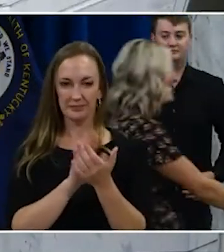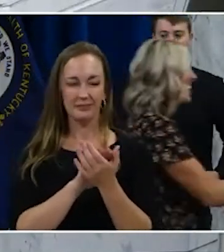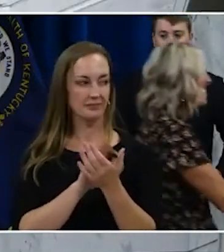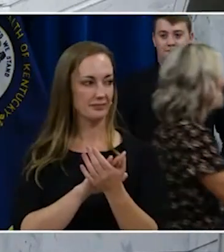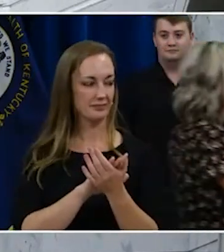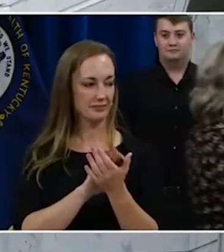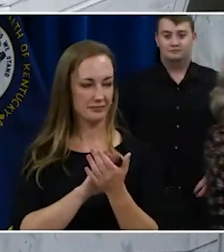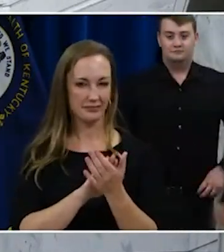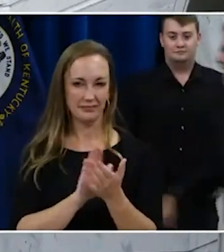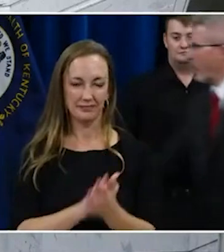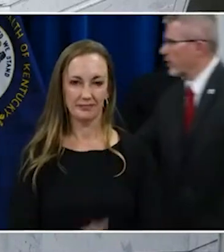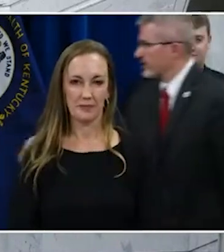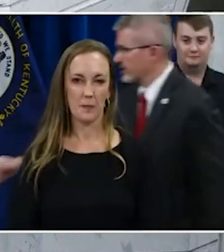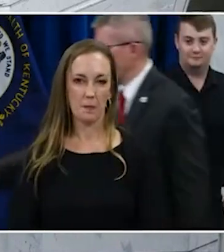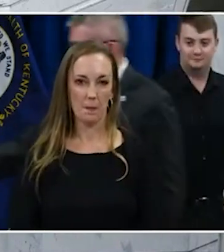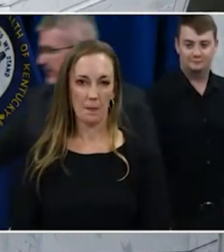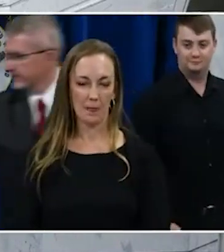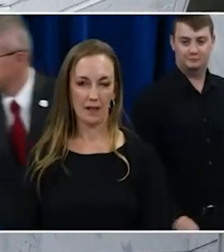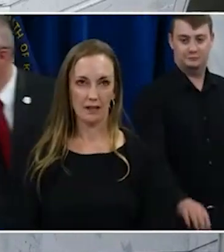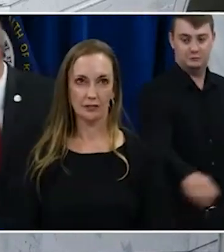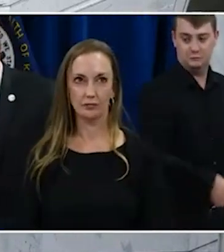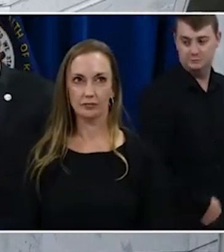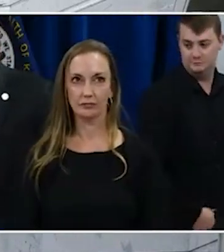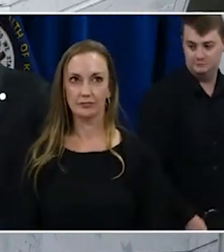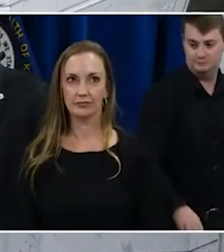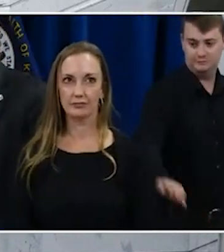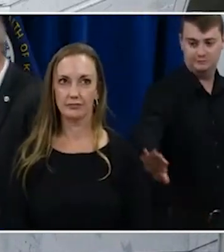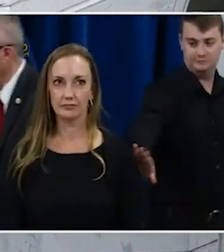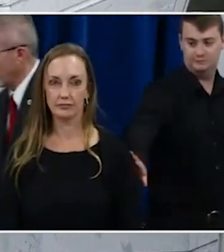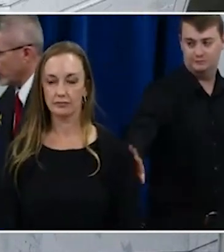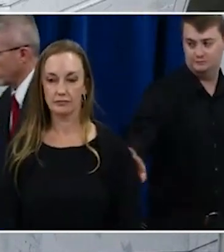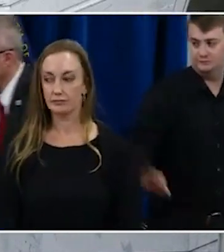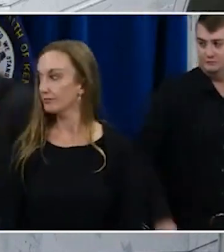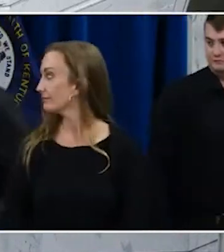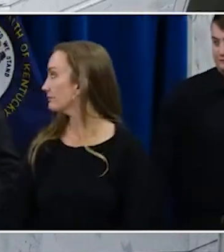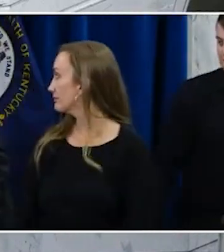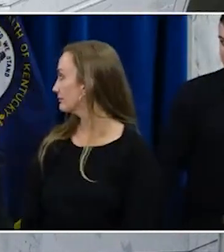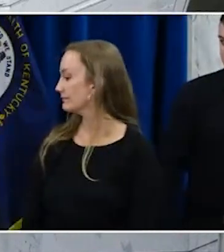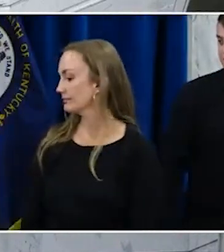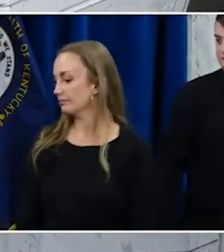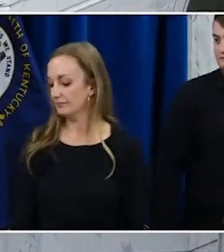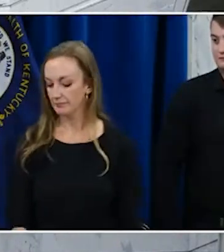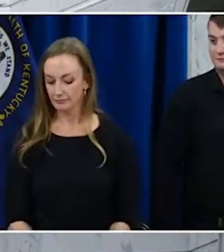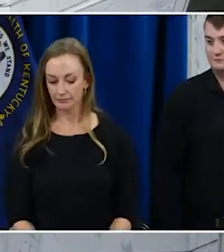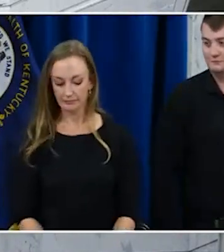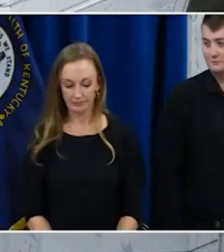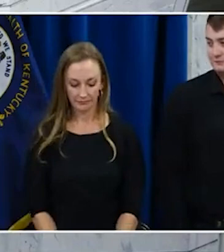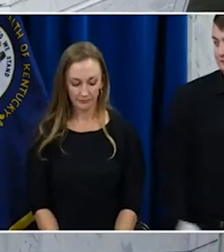I